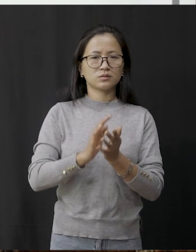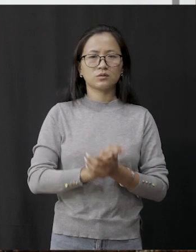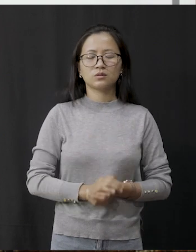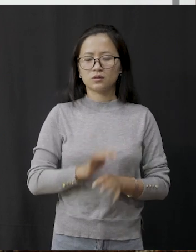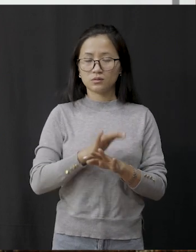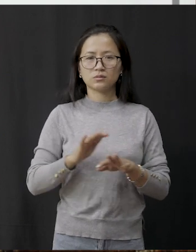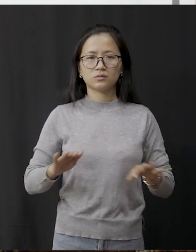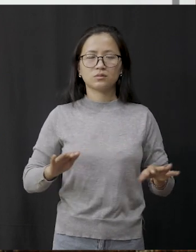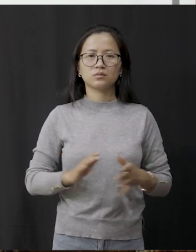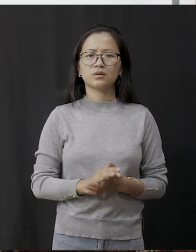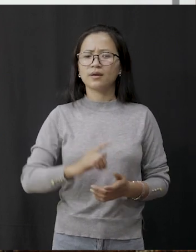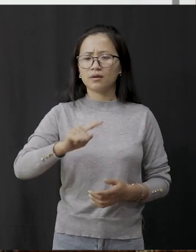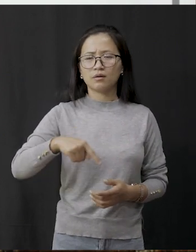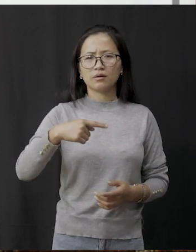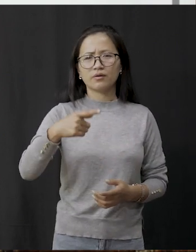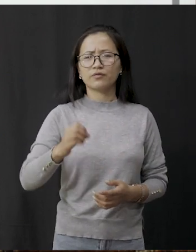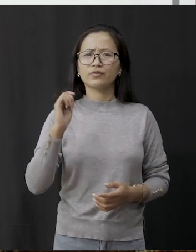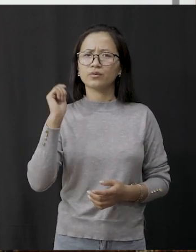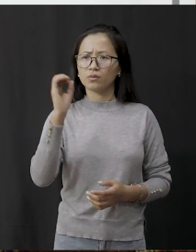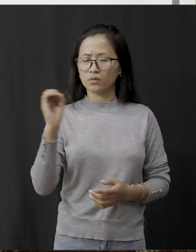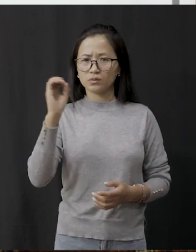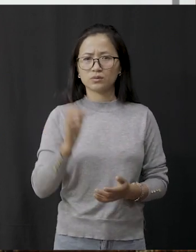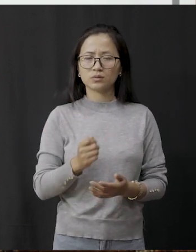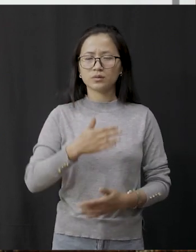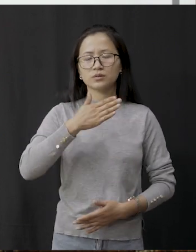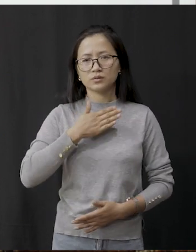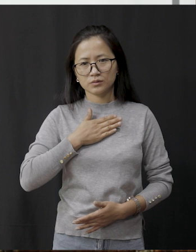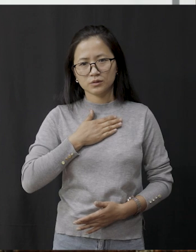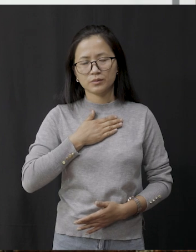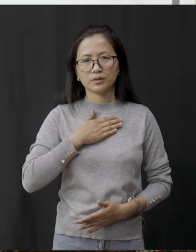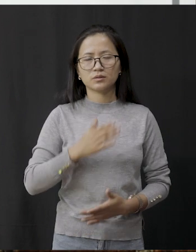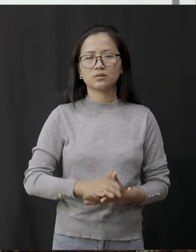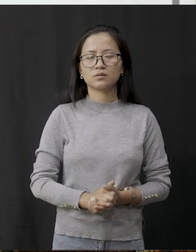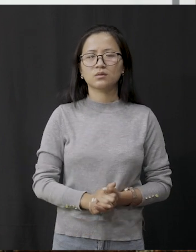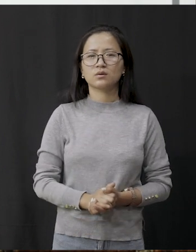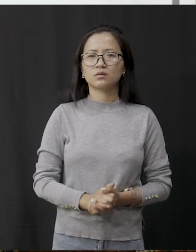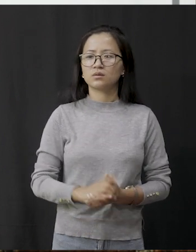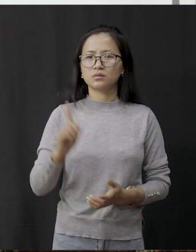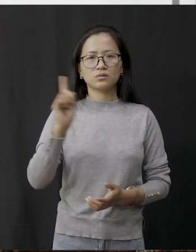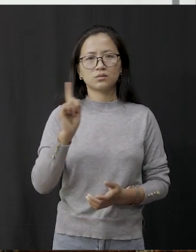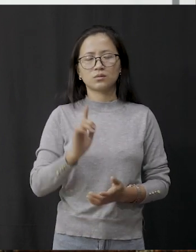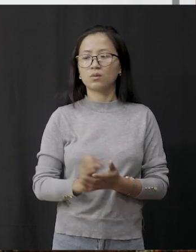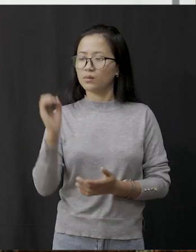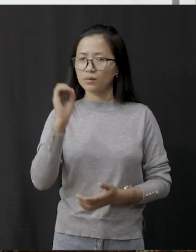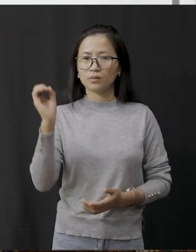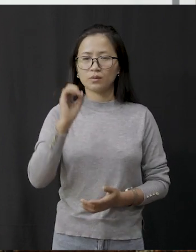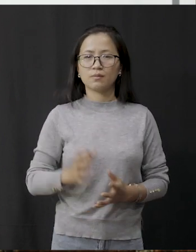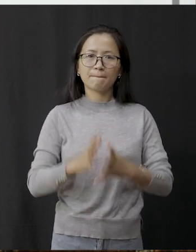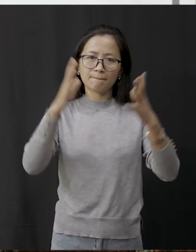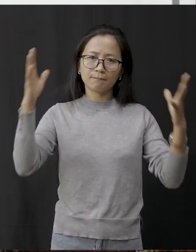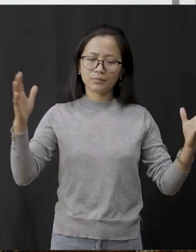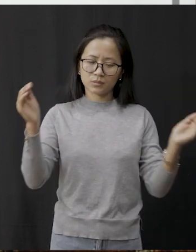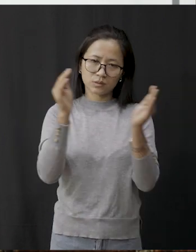student, every occupation you should respect. No occupation is